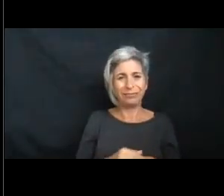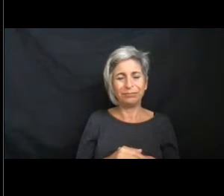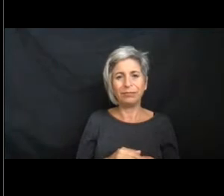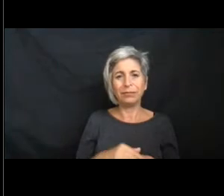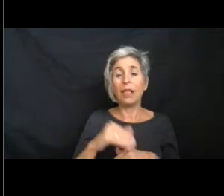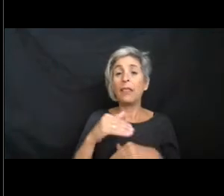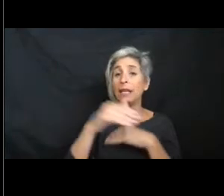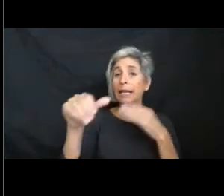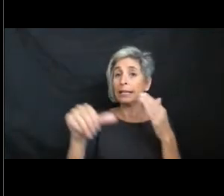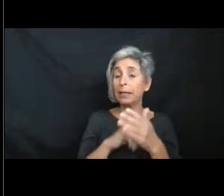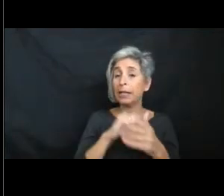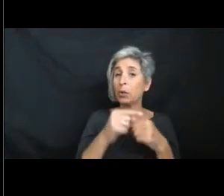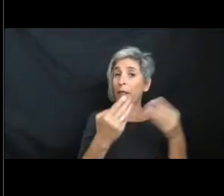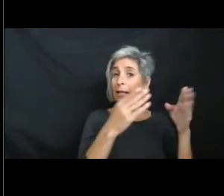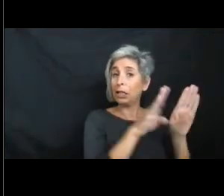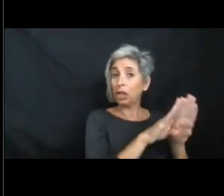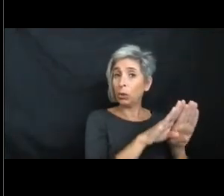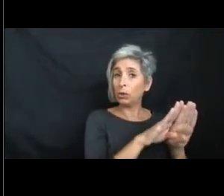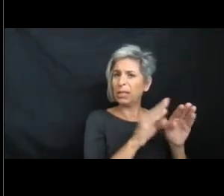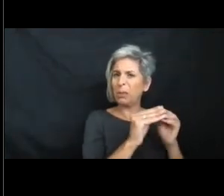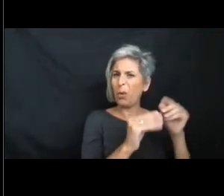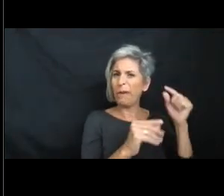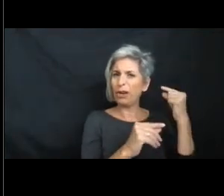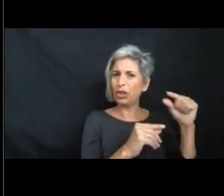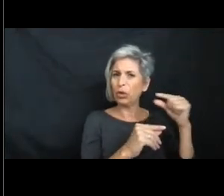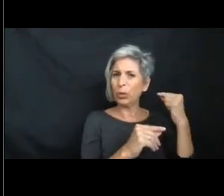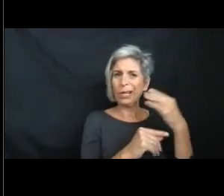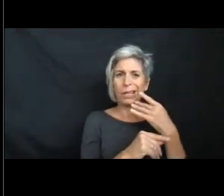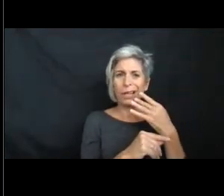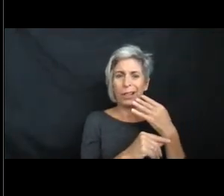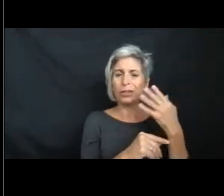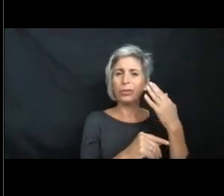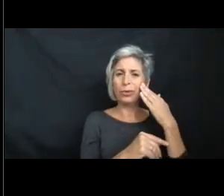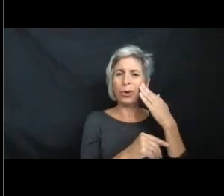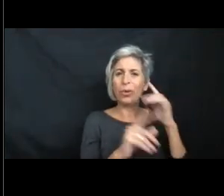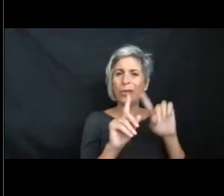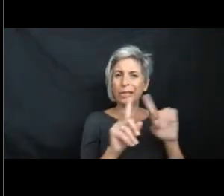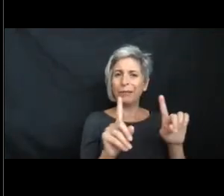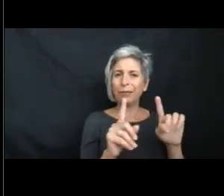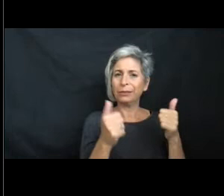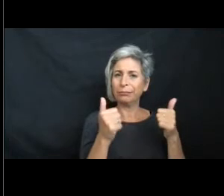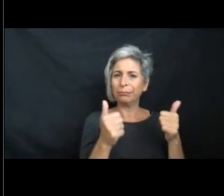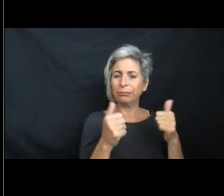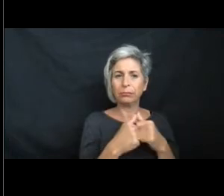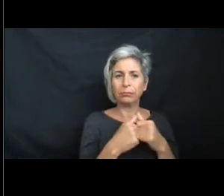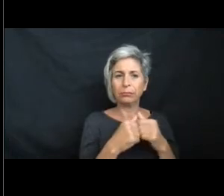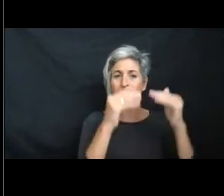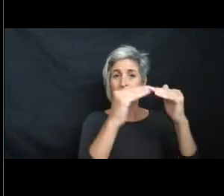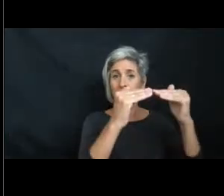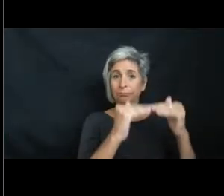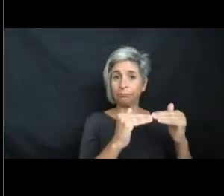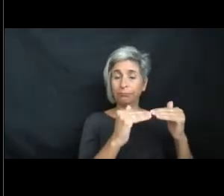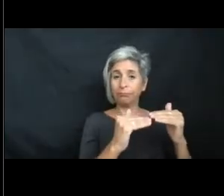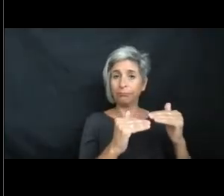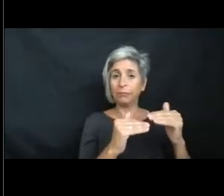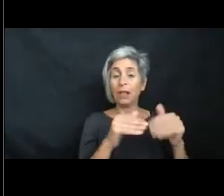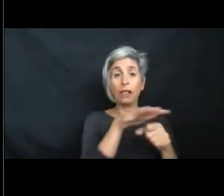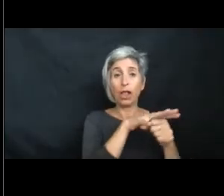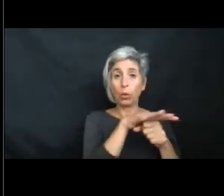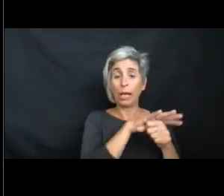it's closed, it's more of a green color, so you can tell the difference better. So this next option, which is the